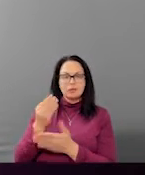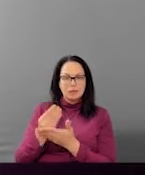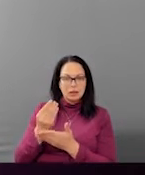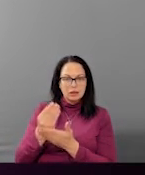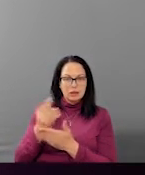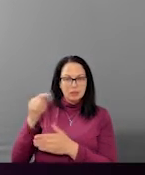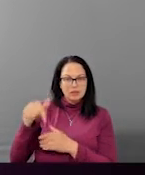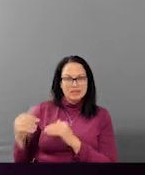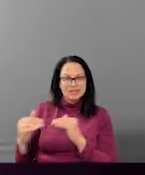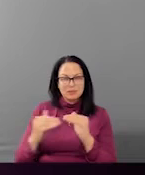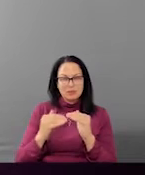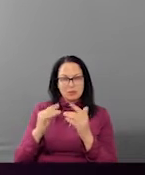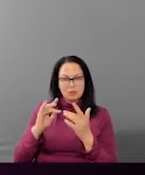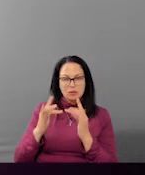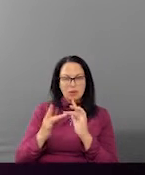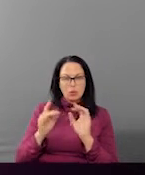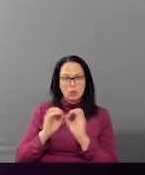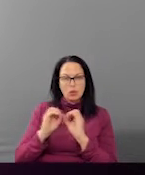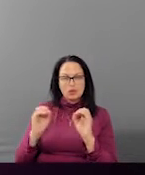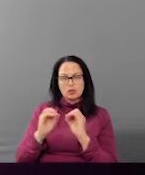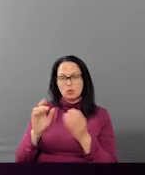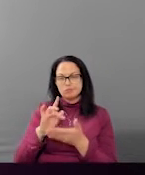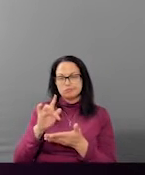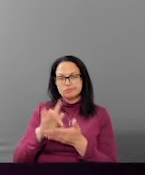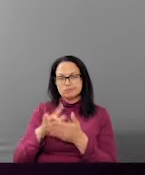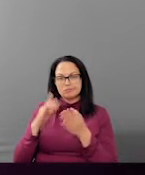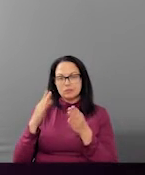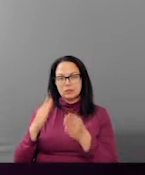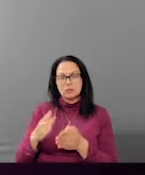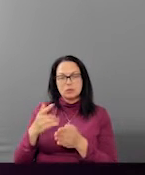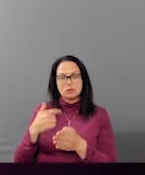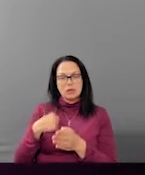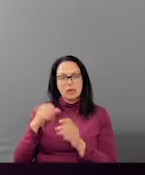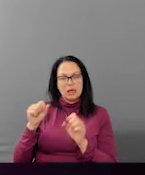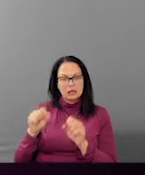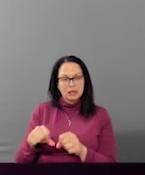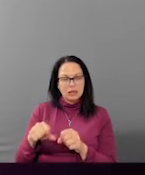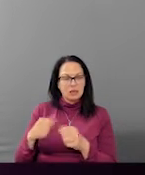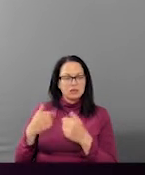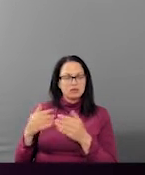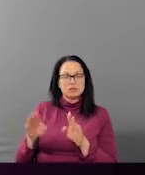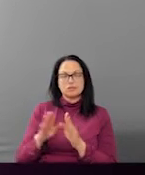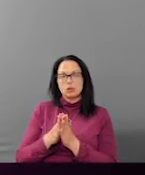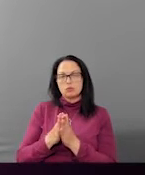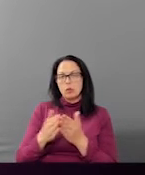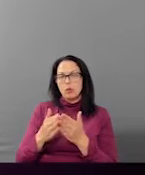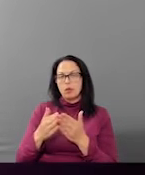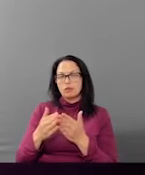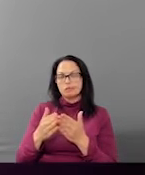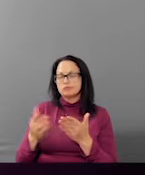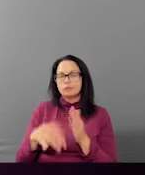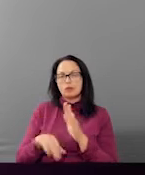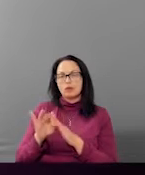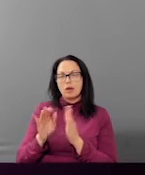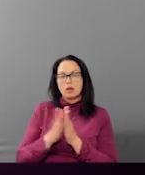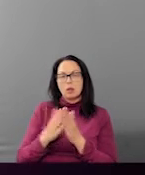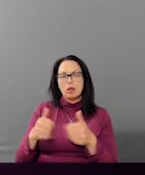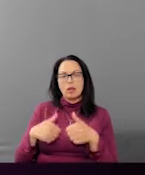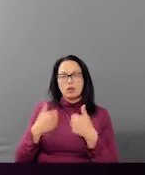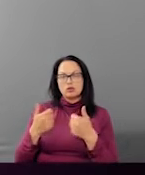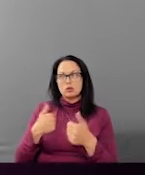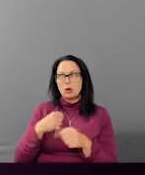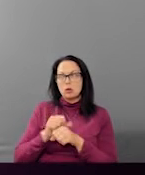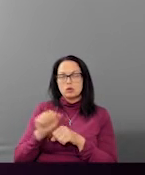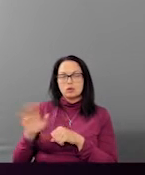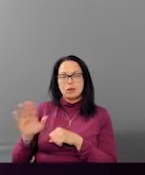case, this peer-to-peer network where there's no intermediary, I can just get on, open my wallet, find the wallet address of where I want to send this